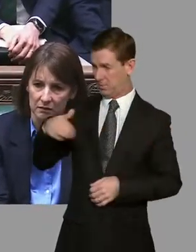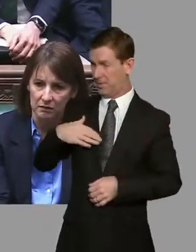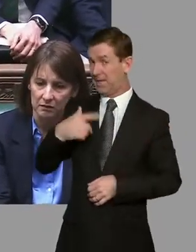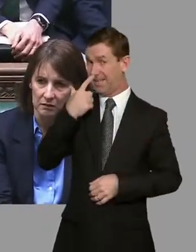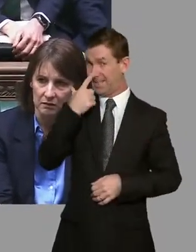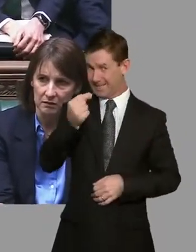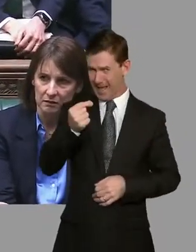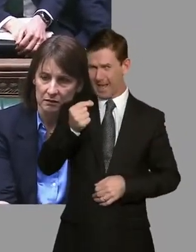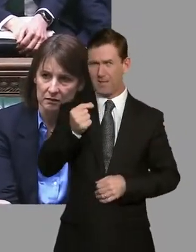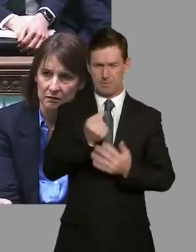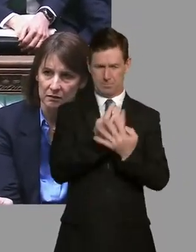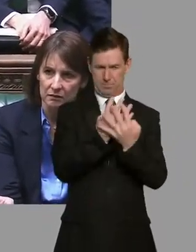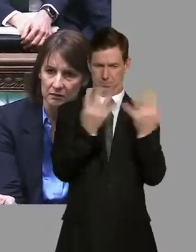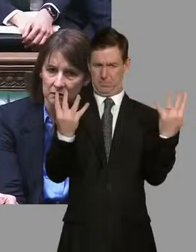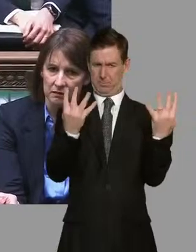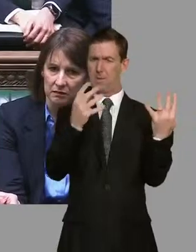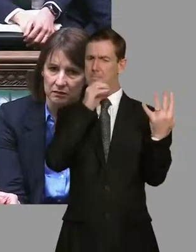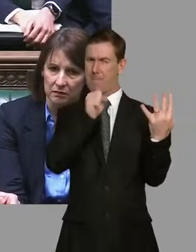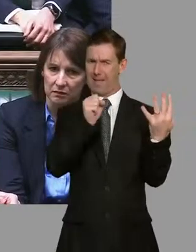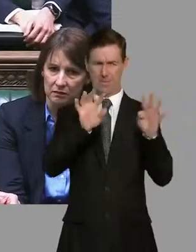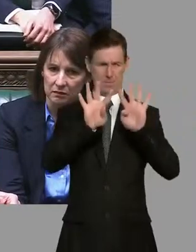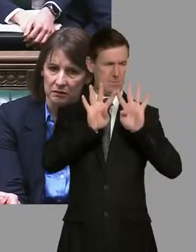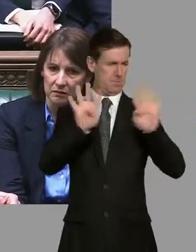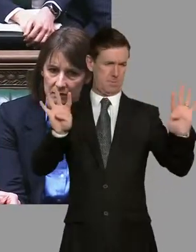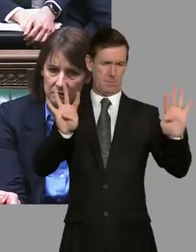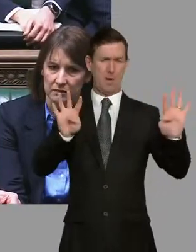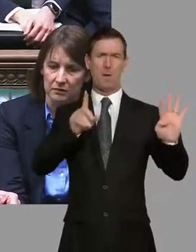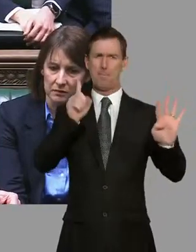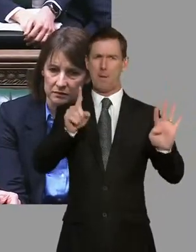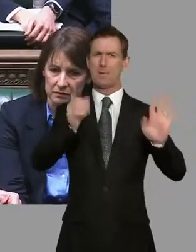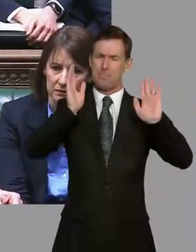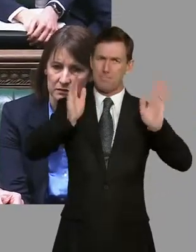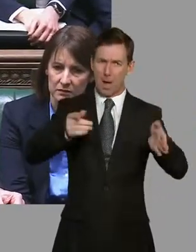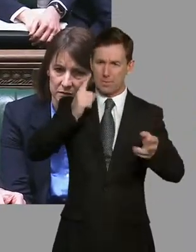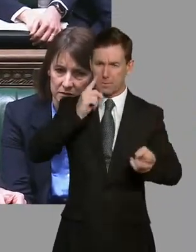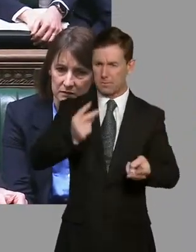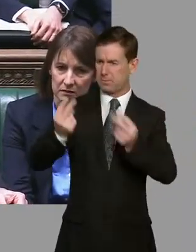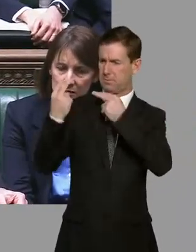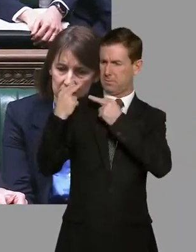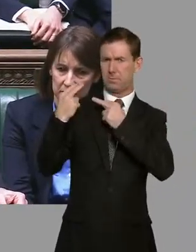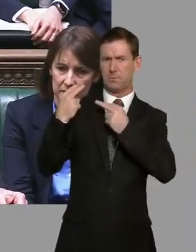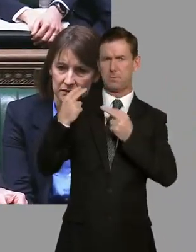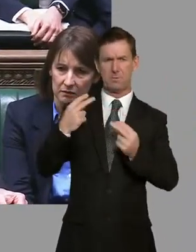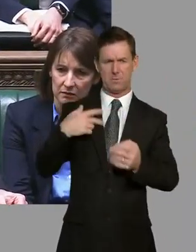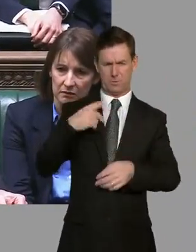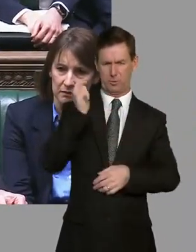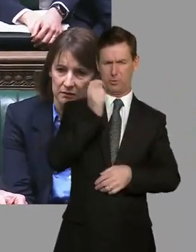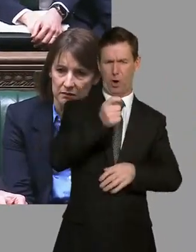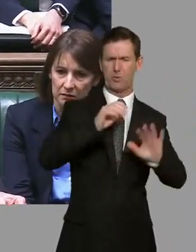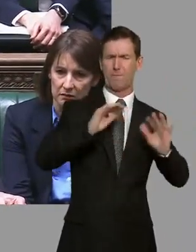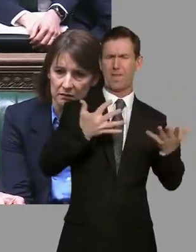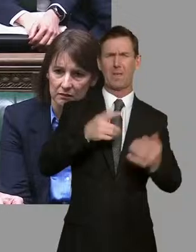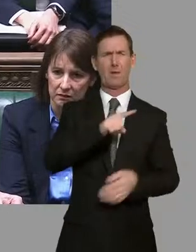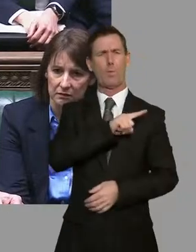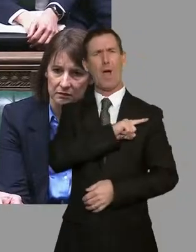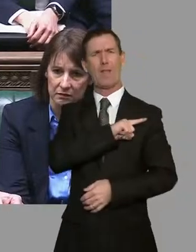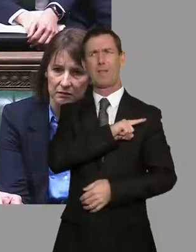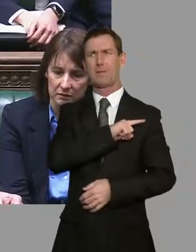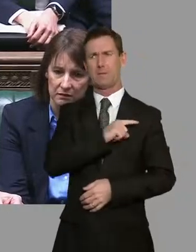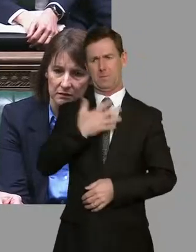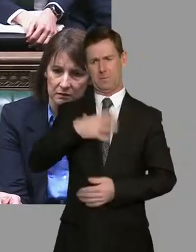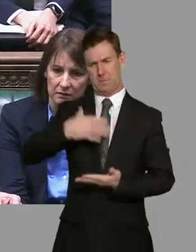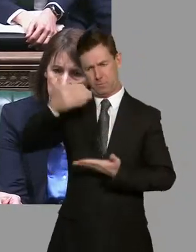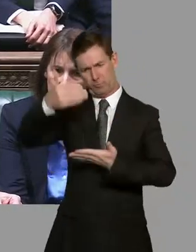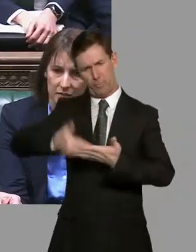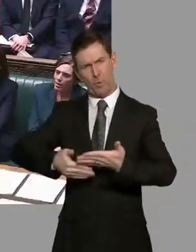file where we weren't charged and tell me what went wrong with a report so that I can start to put it right. And that's what started the reforms